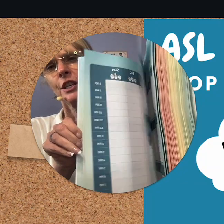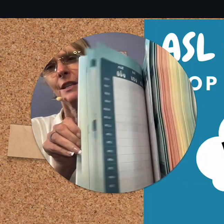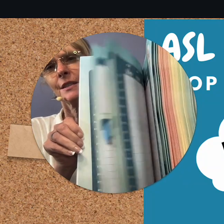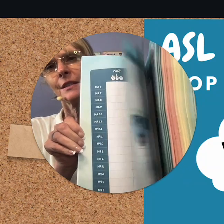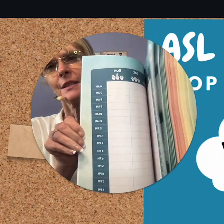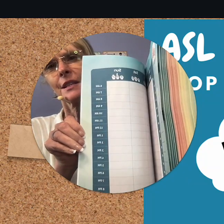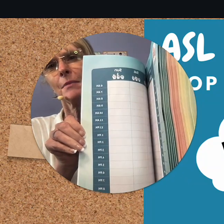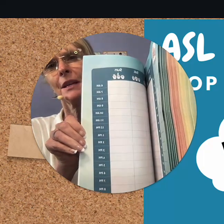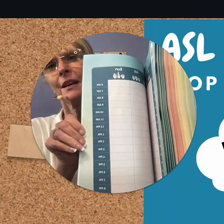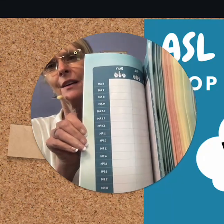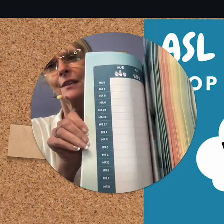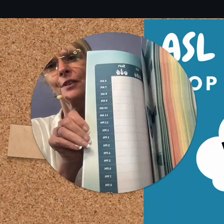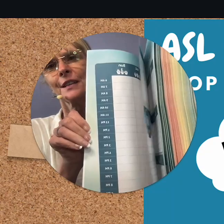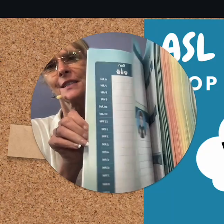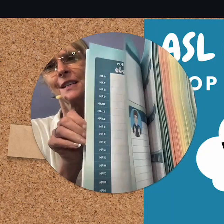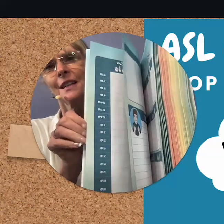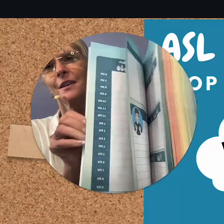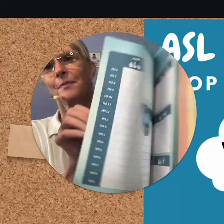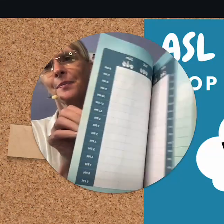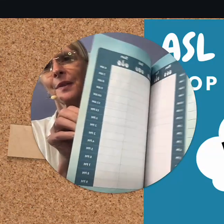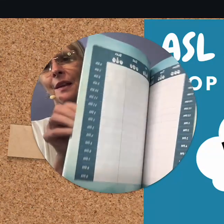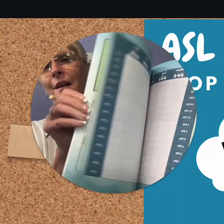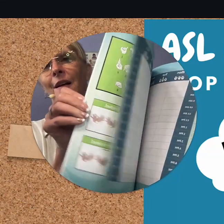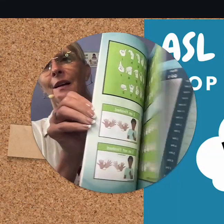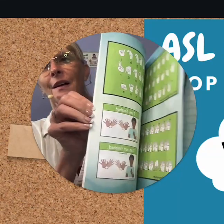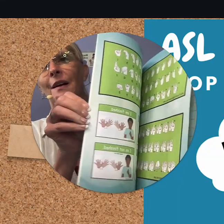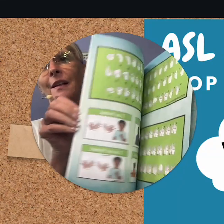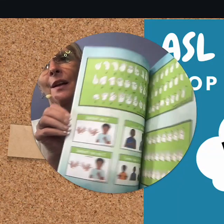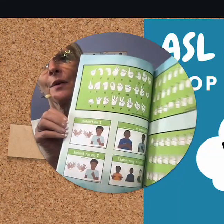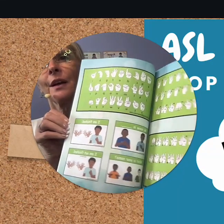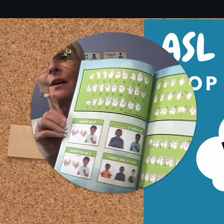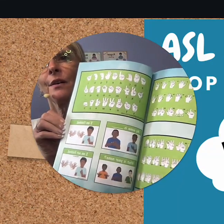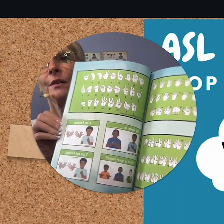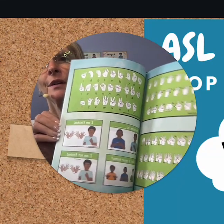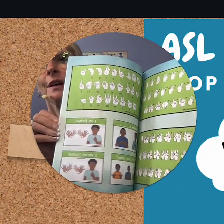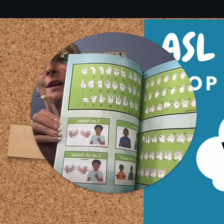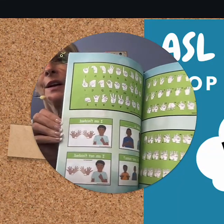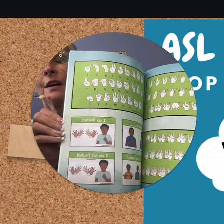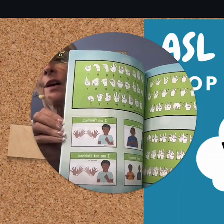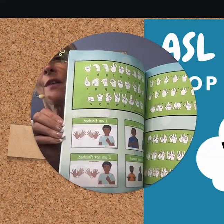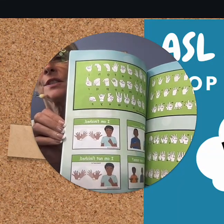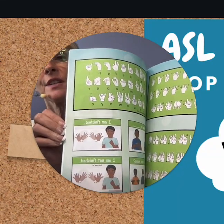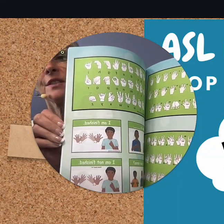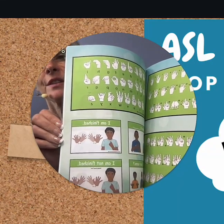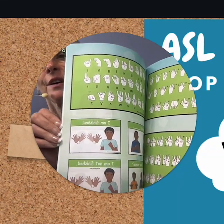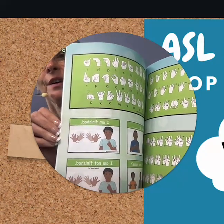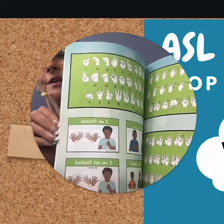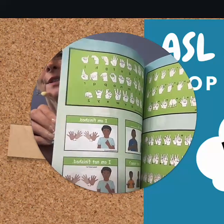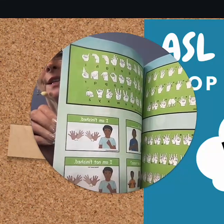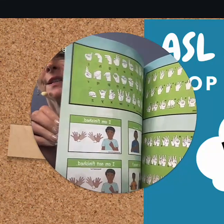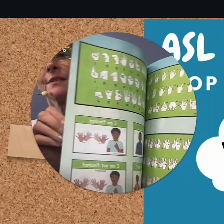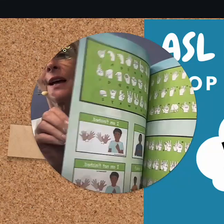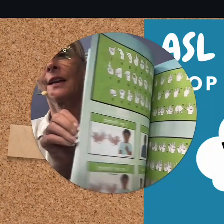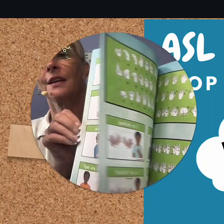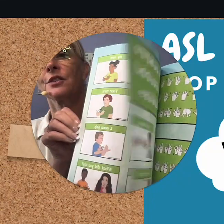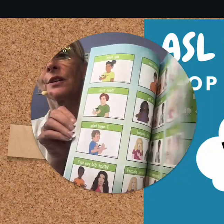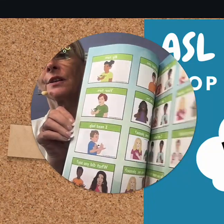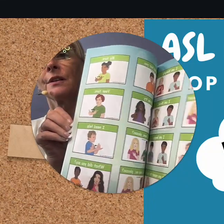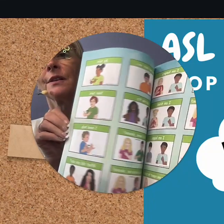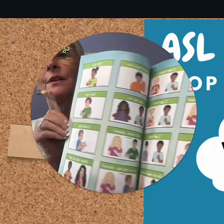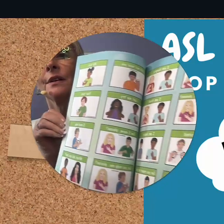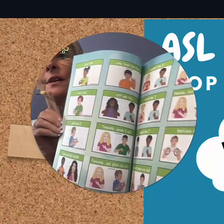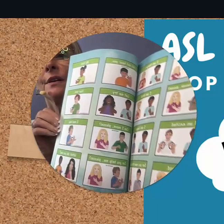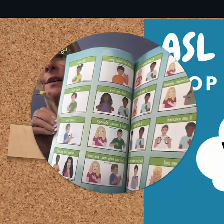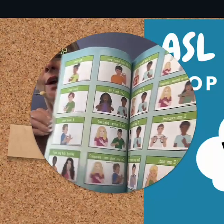cheat sheets. Let's come in here if we can see them. There we go. Conversation cards, things of that